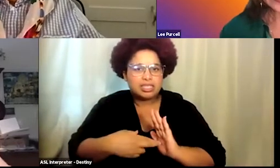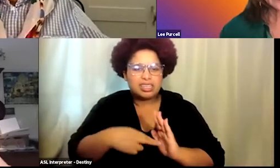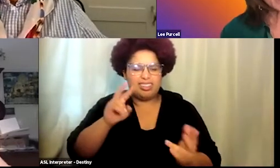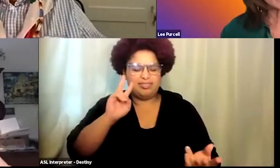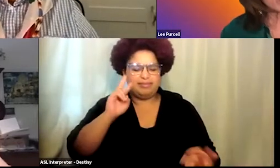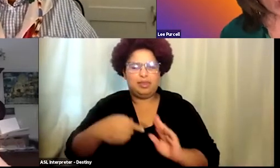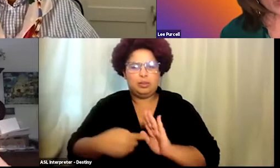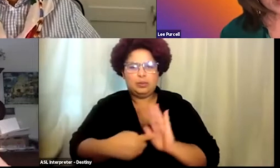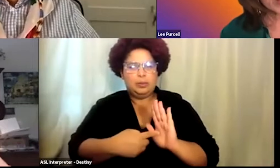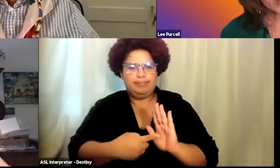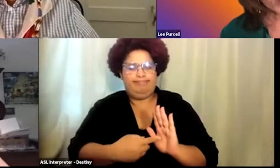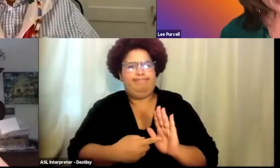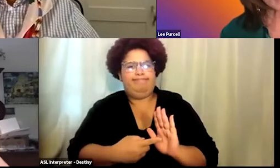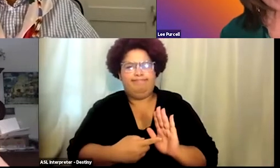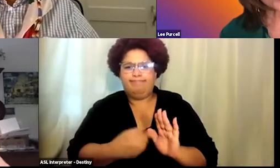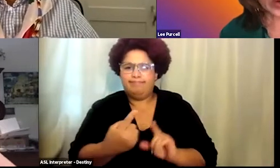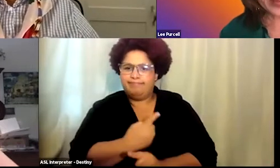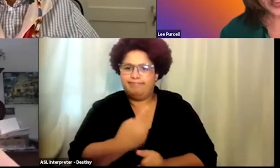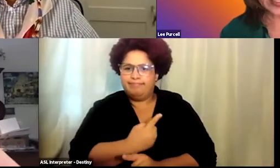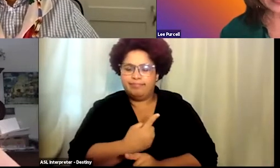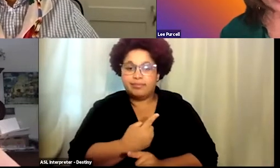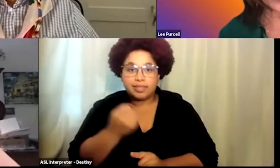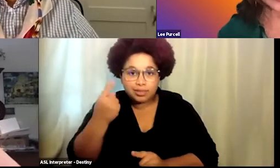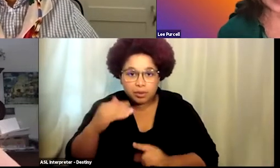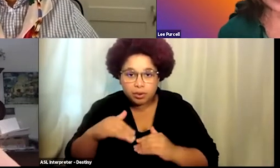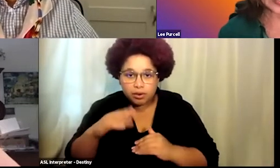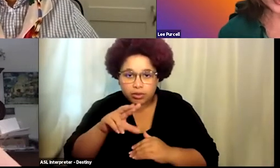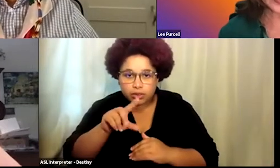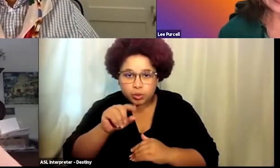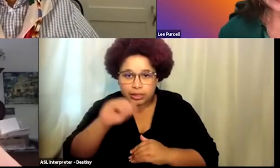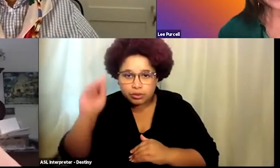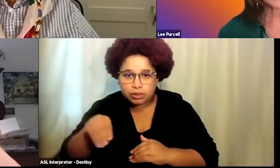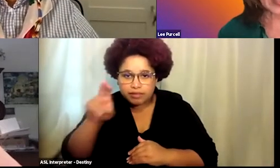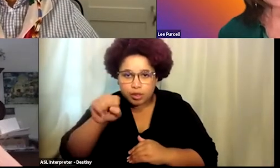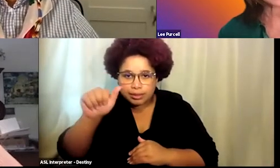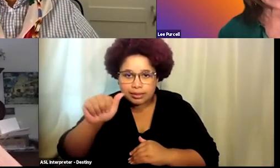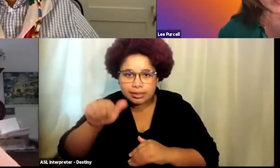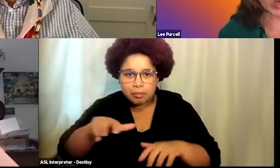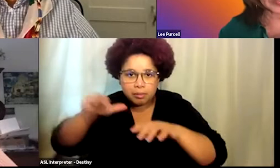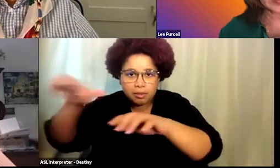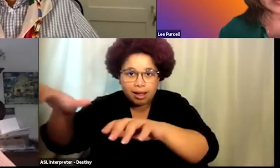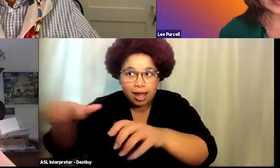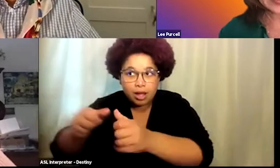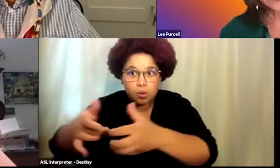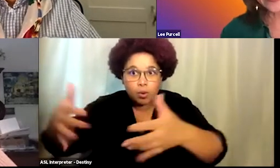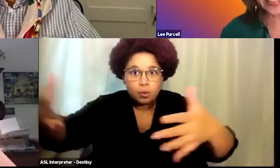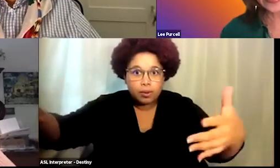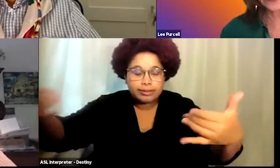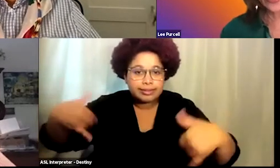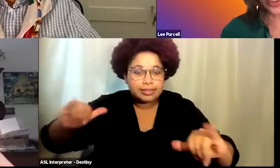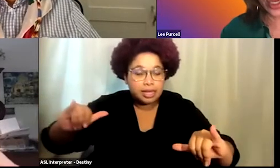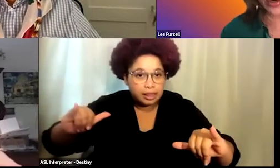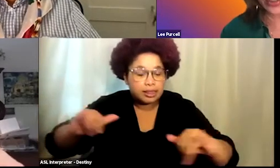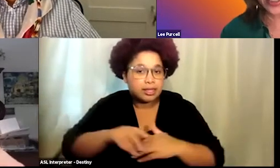misrepresented, even though we are over 20% of the US population and rapidly growing. In